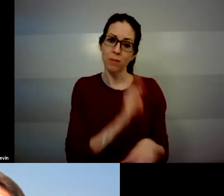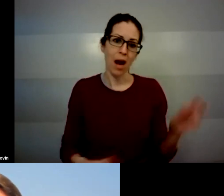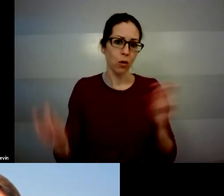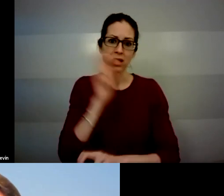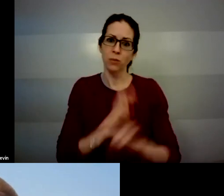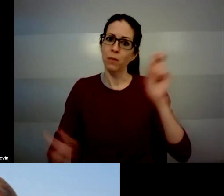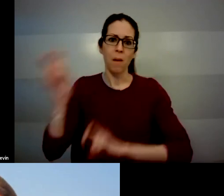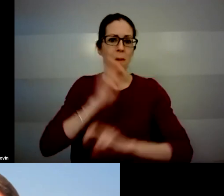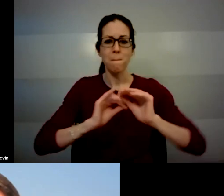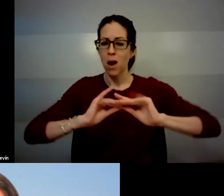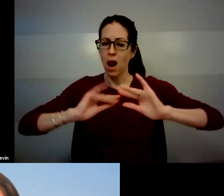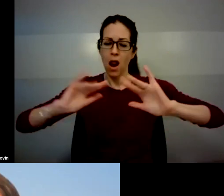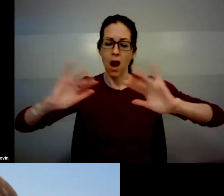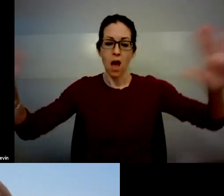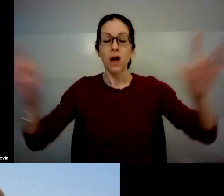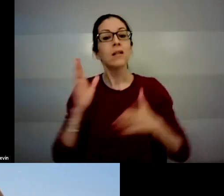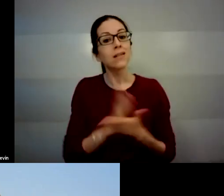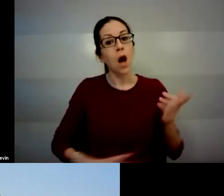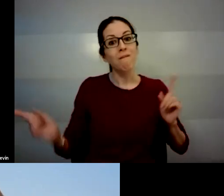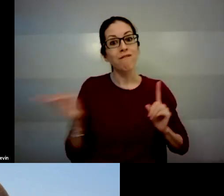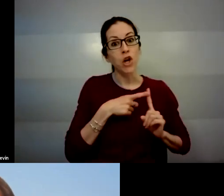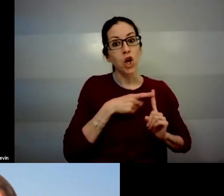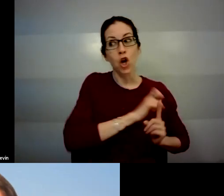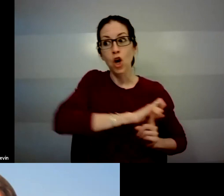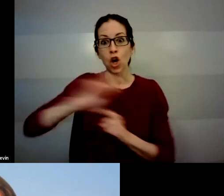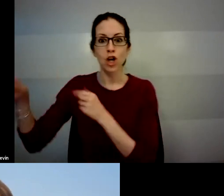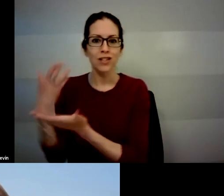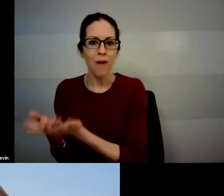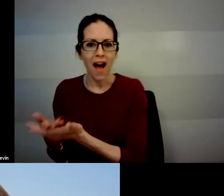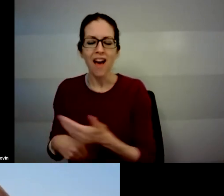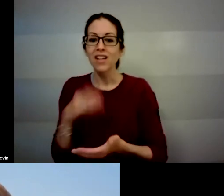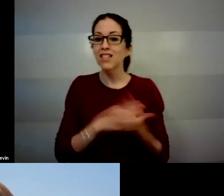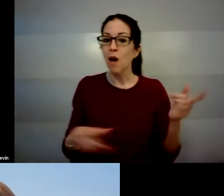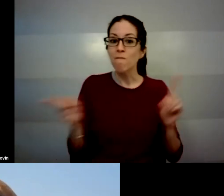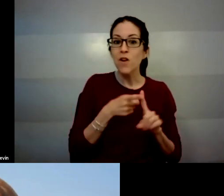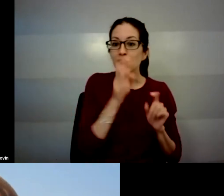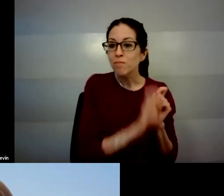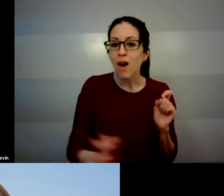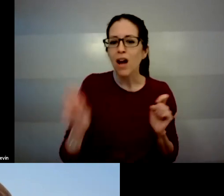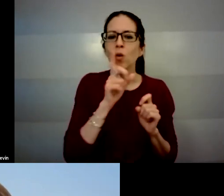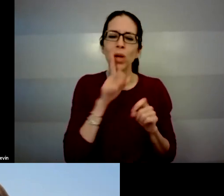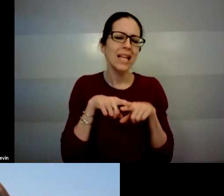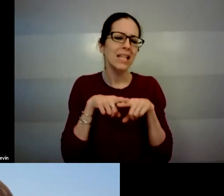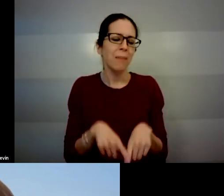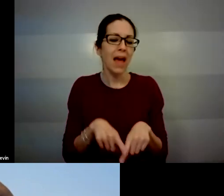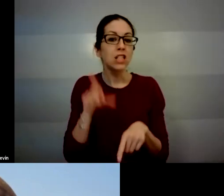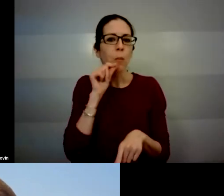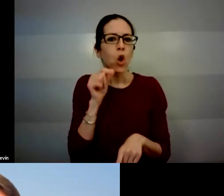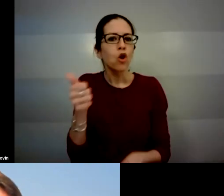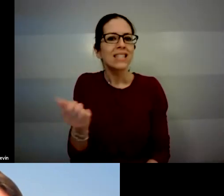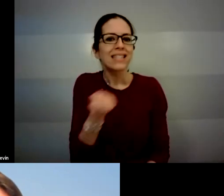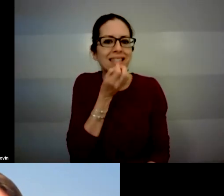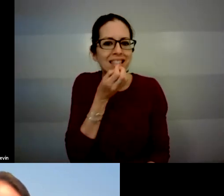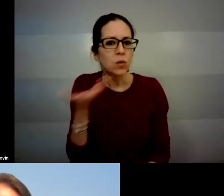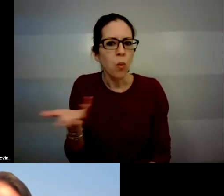some birds are the first ones to migrate. Some birds are the first ones to arrive. And it kind of depends on what that bird is eating and where